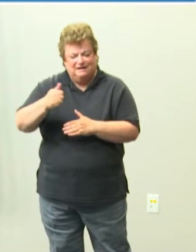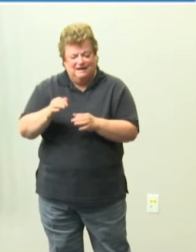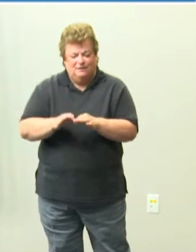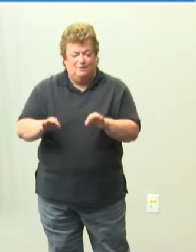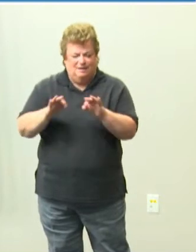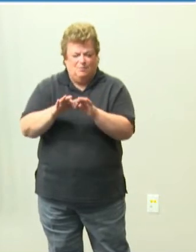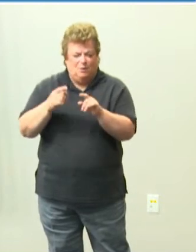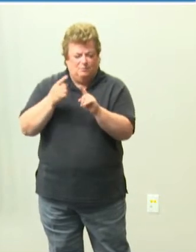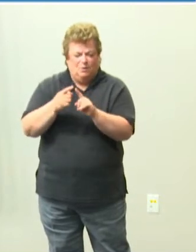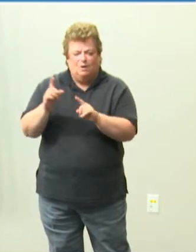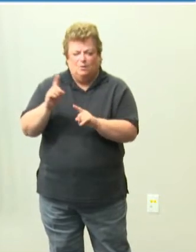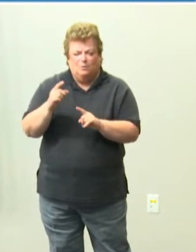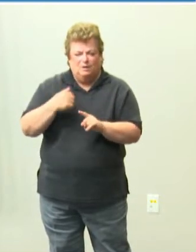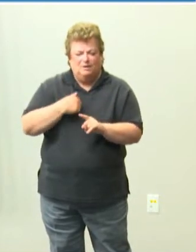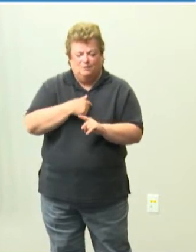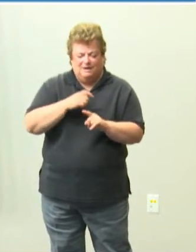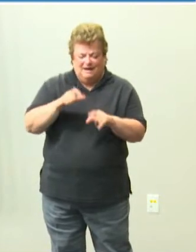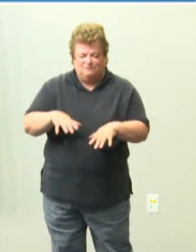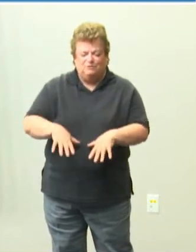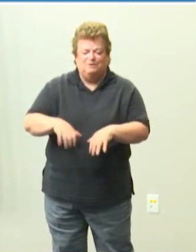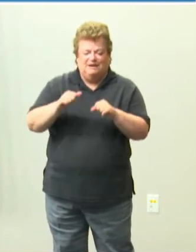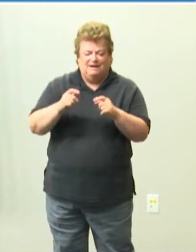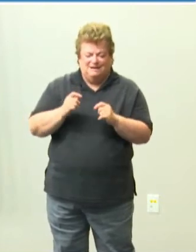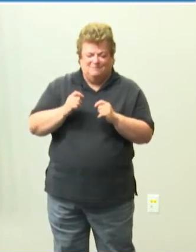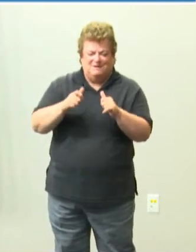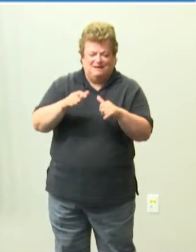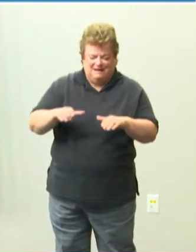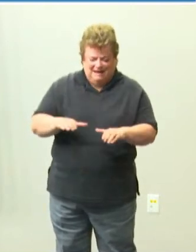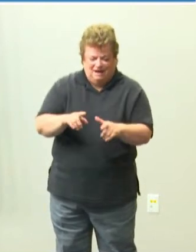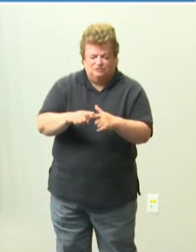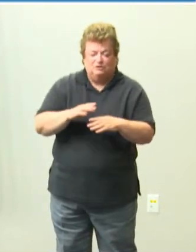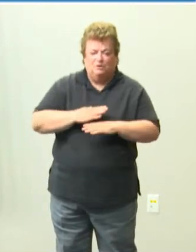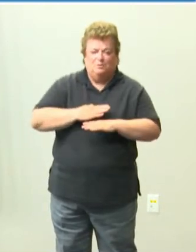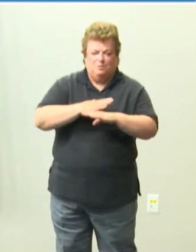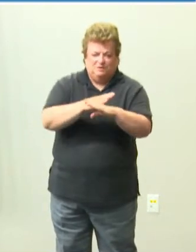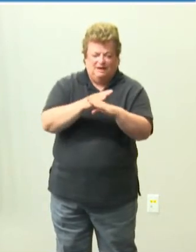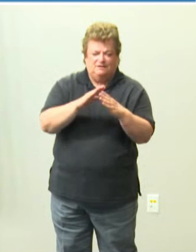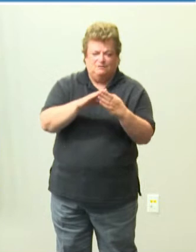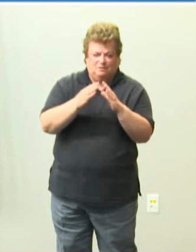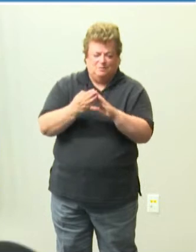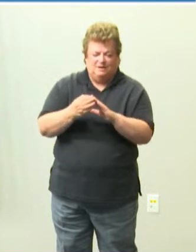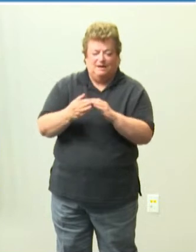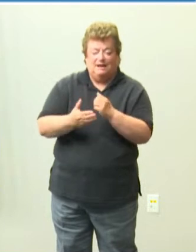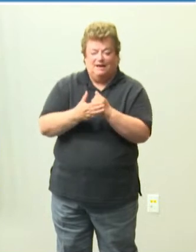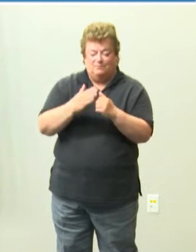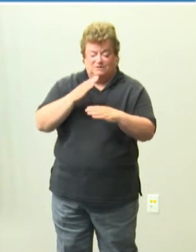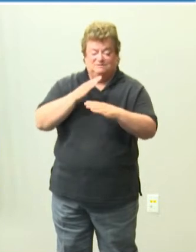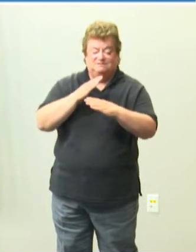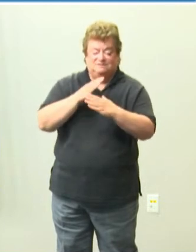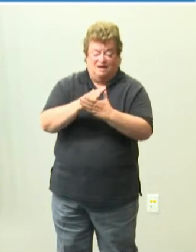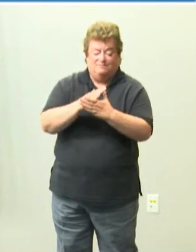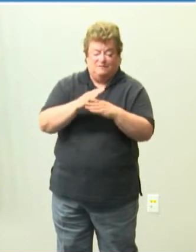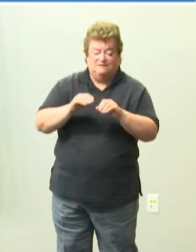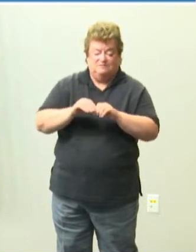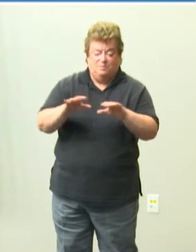where we have to take immediate action to protect our community and help stop the spread of the Delta